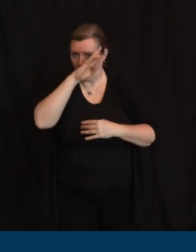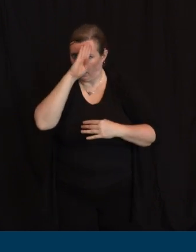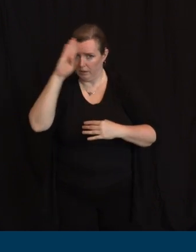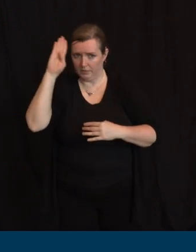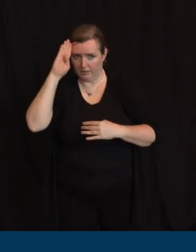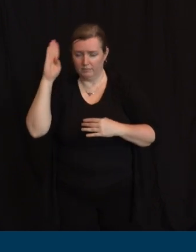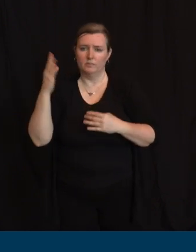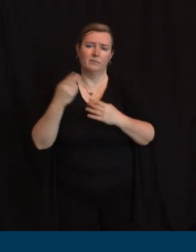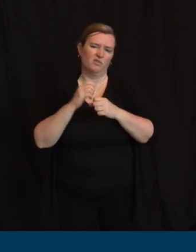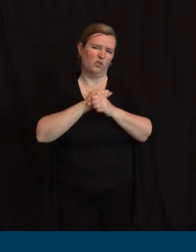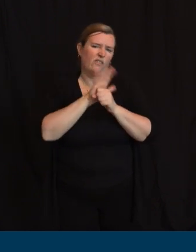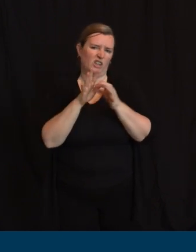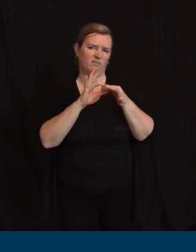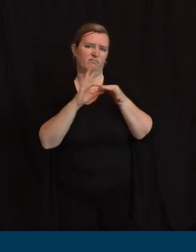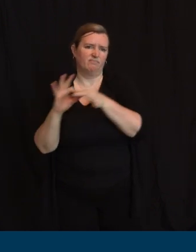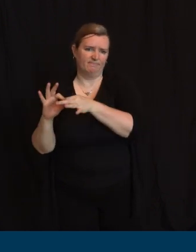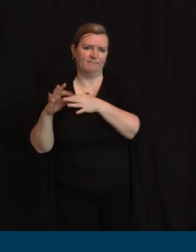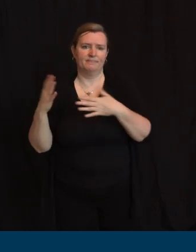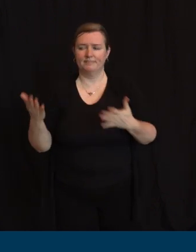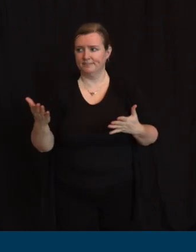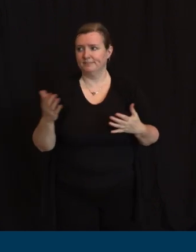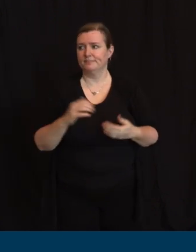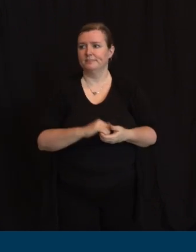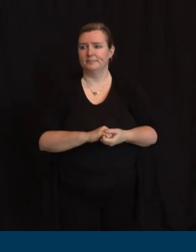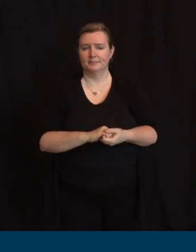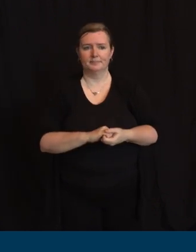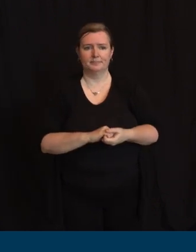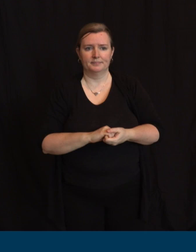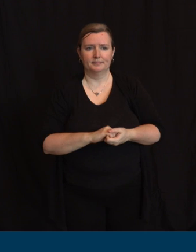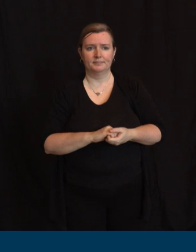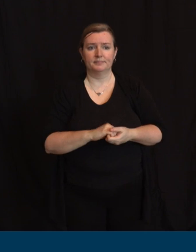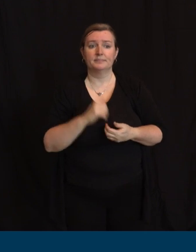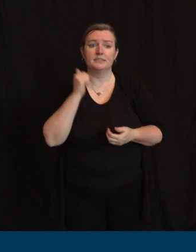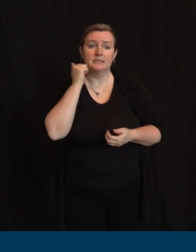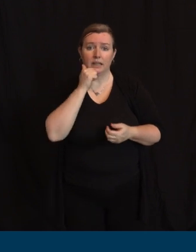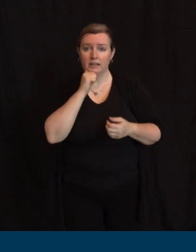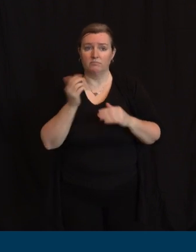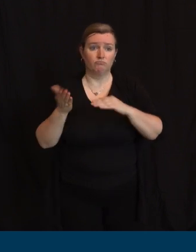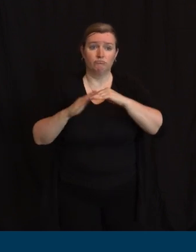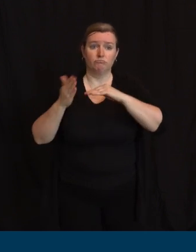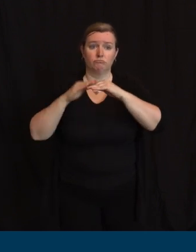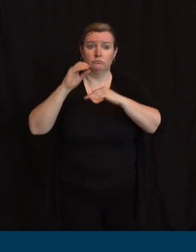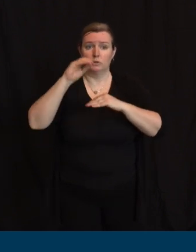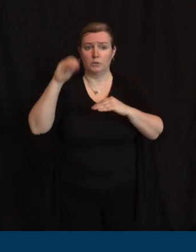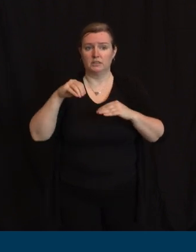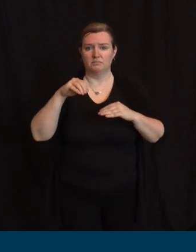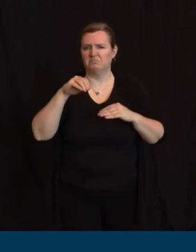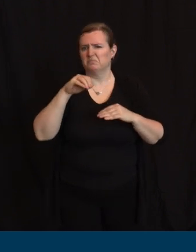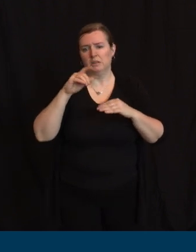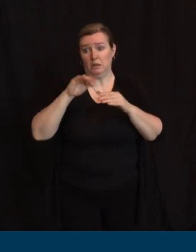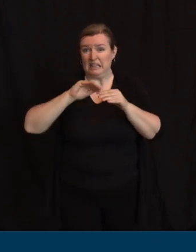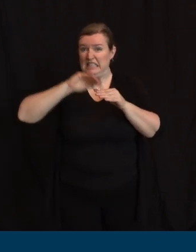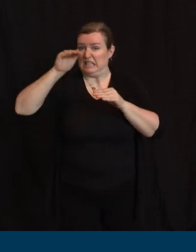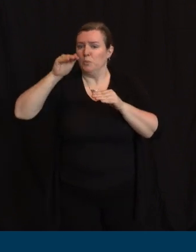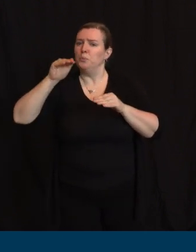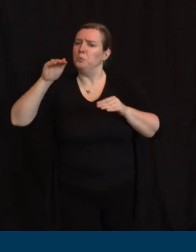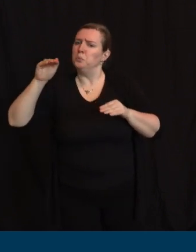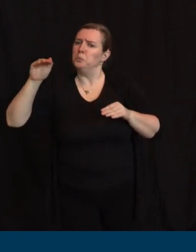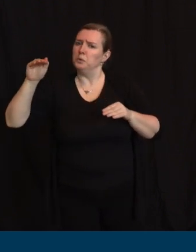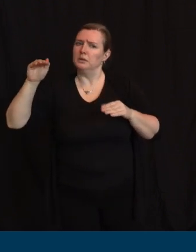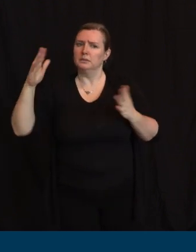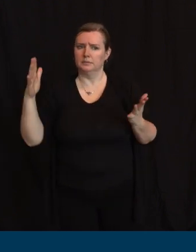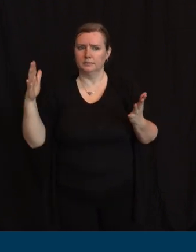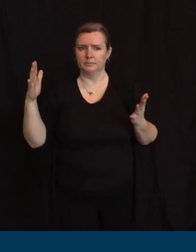under investigation. The daily growth rate was flat. Since March 31st, as reported,